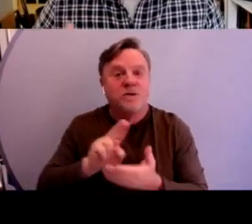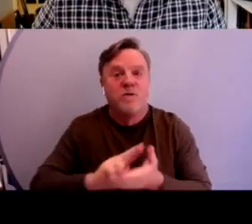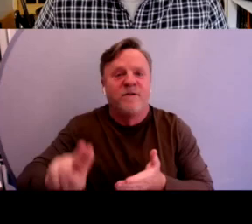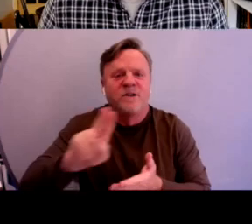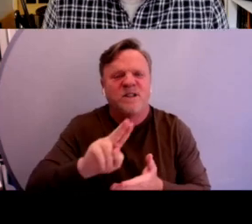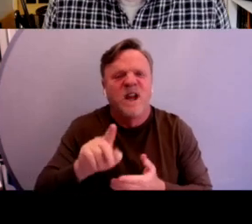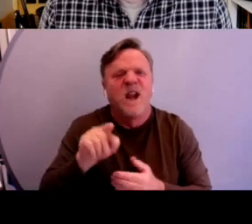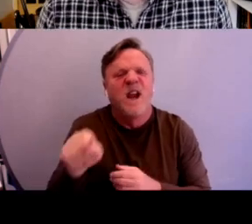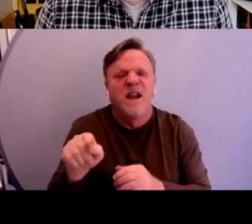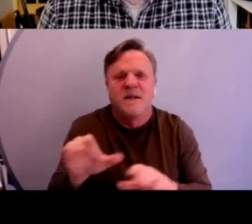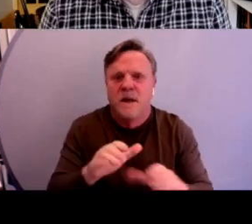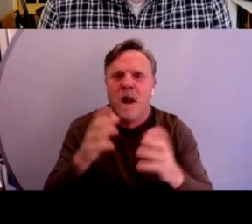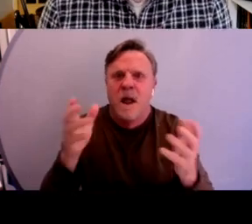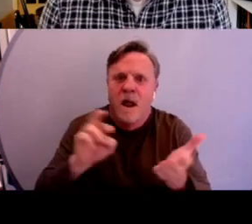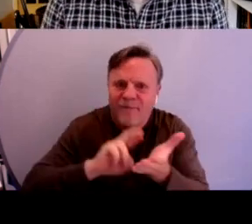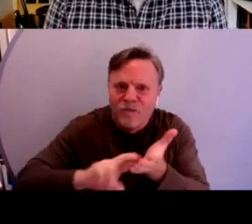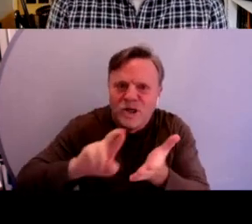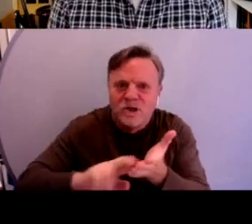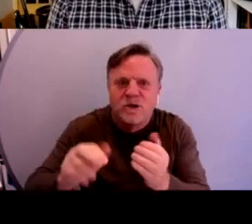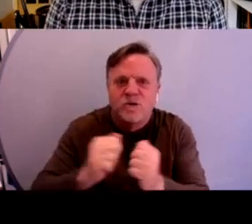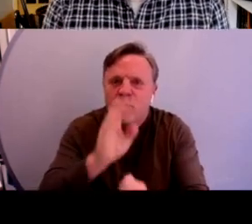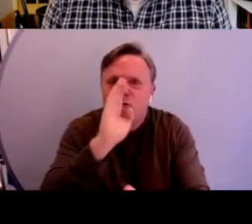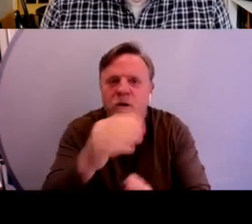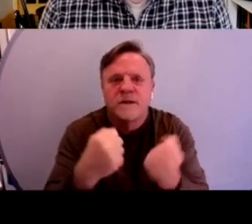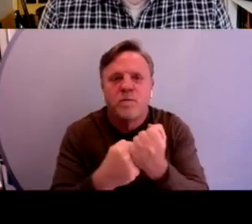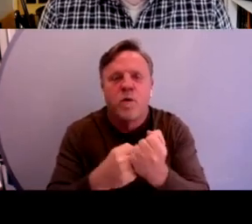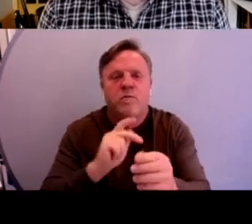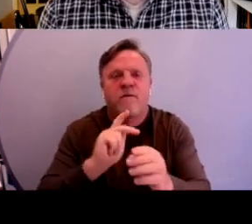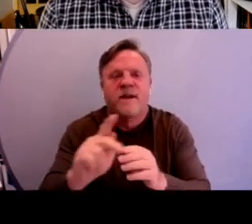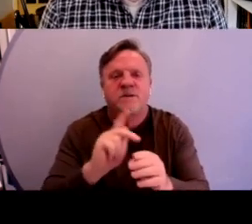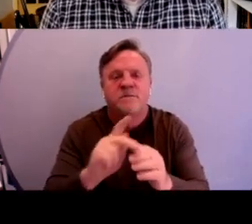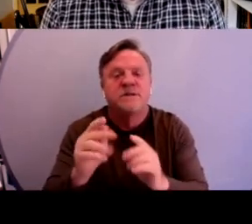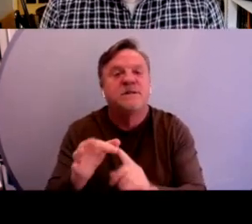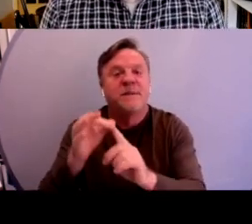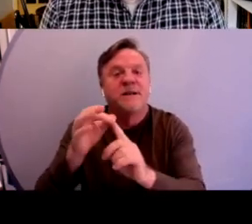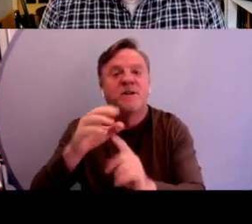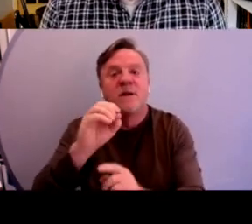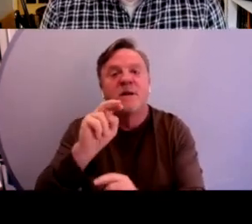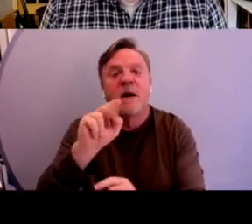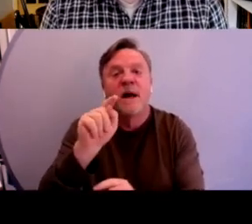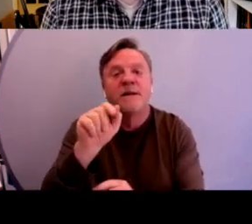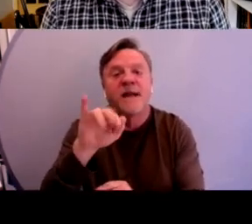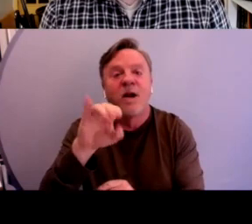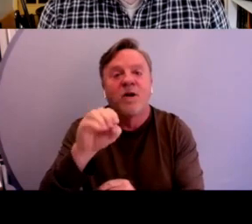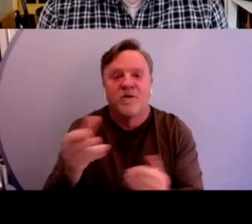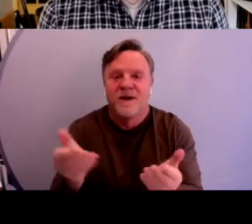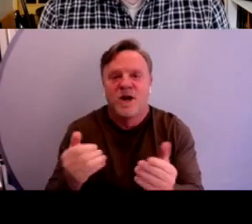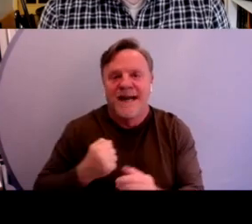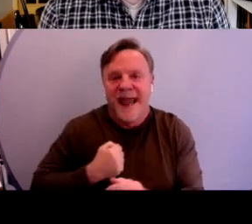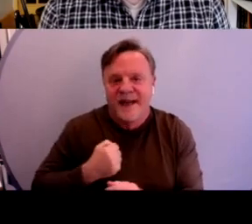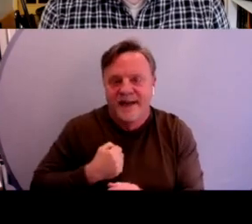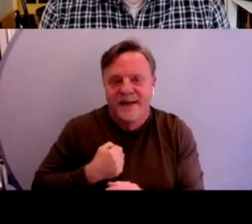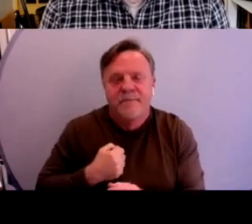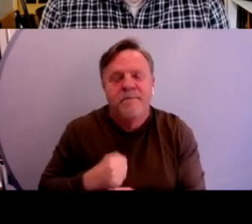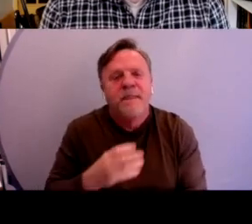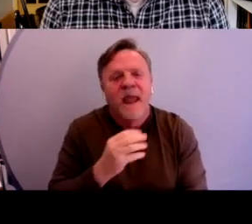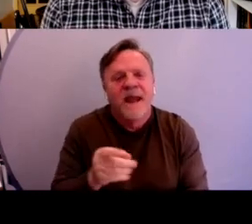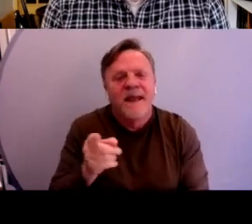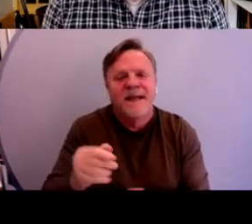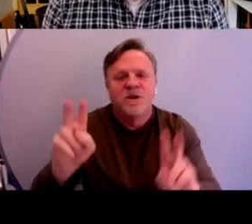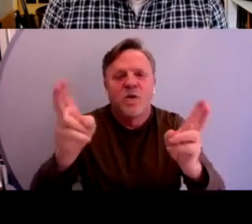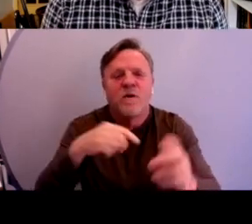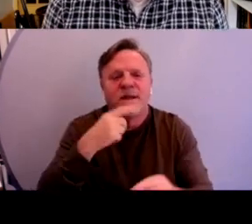lot of research with direct support professionals, primarily in Ontario, here in Canada. And he has this quote that